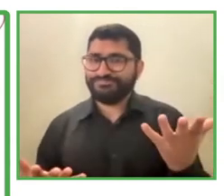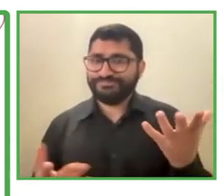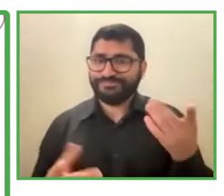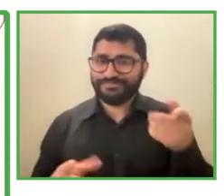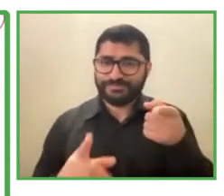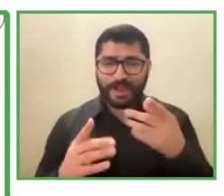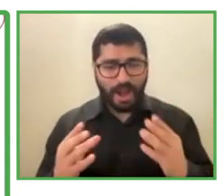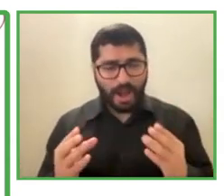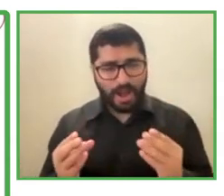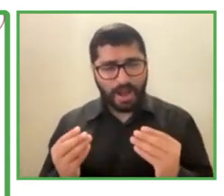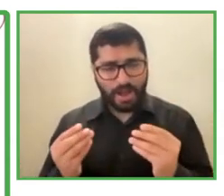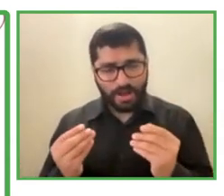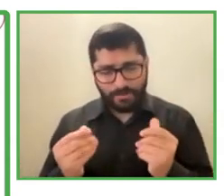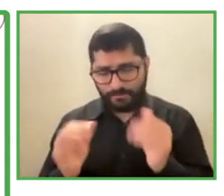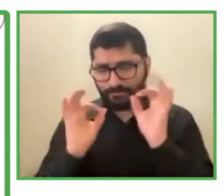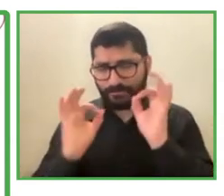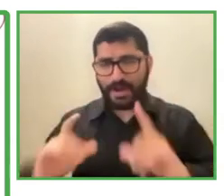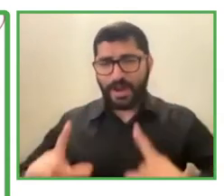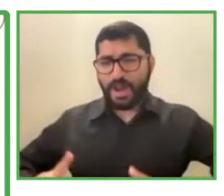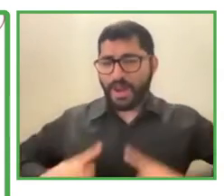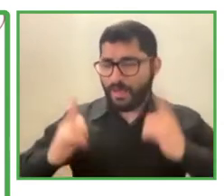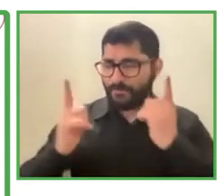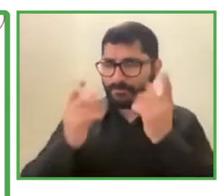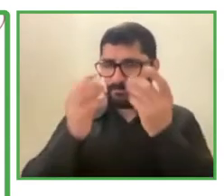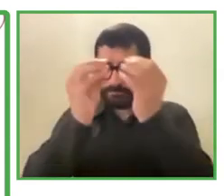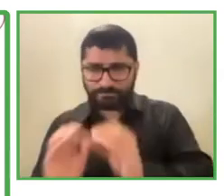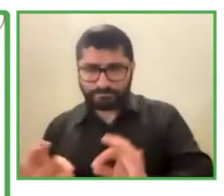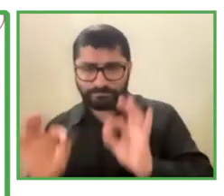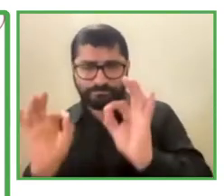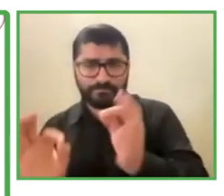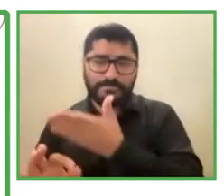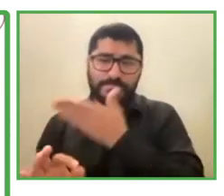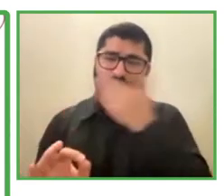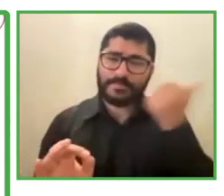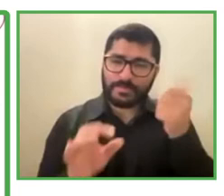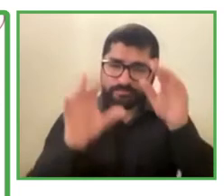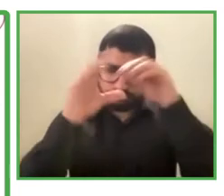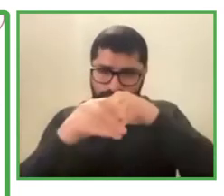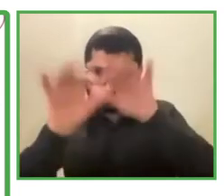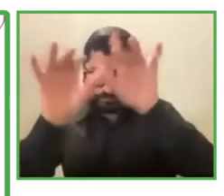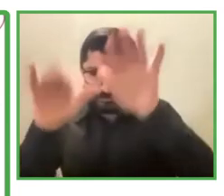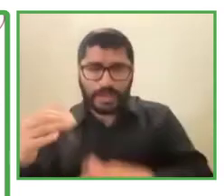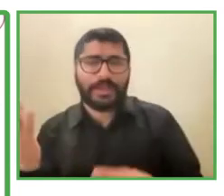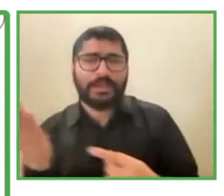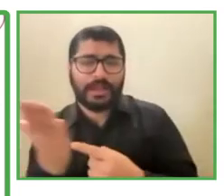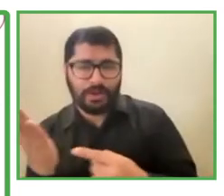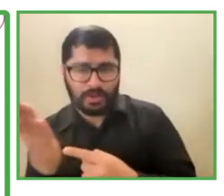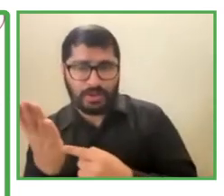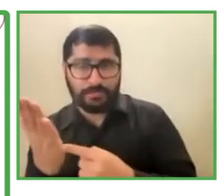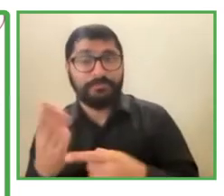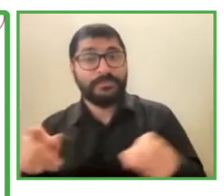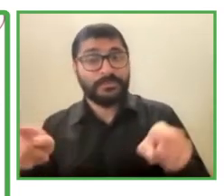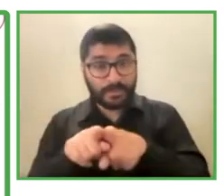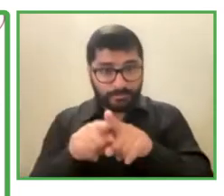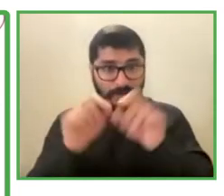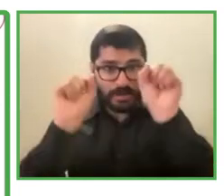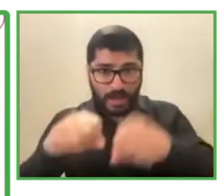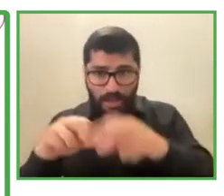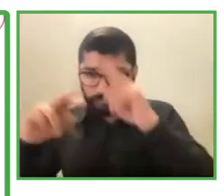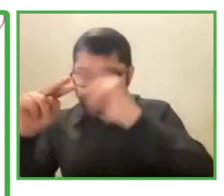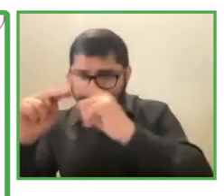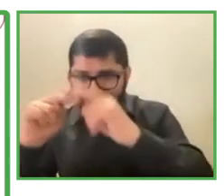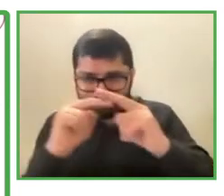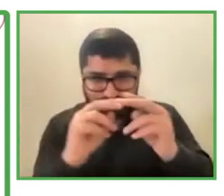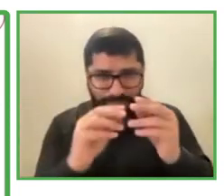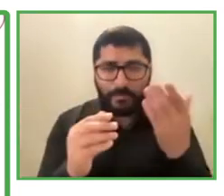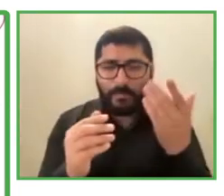also provided him with job simulations. So these job simulations are really very powerful because they're